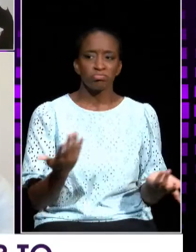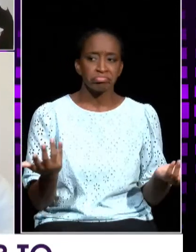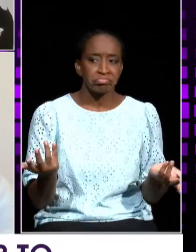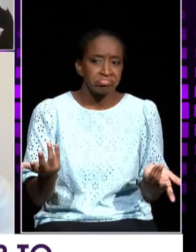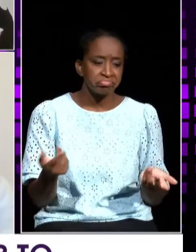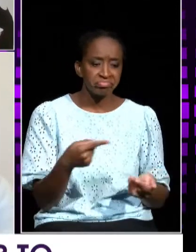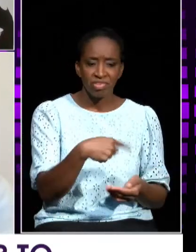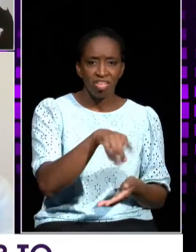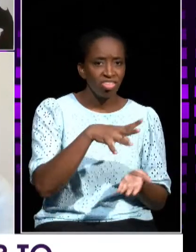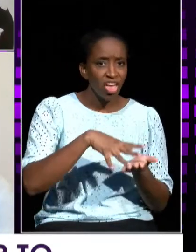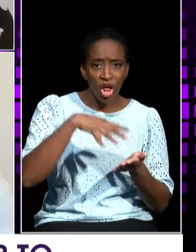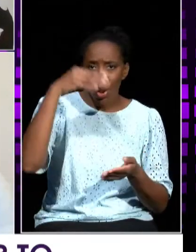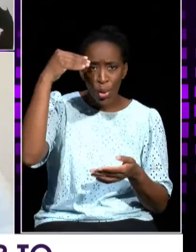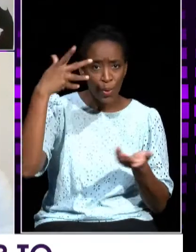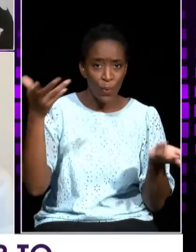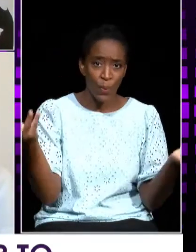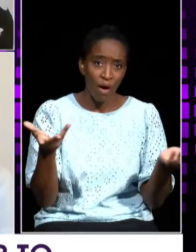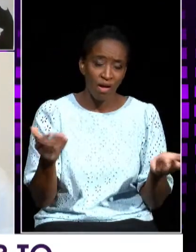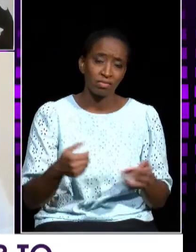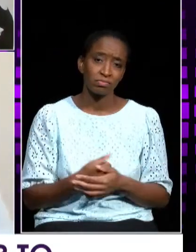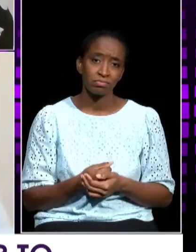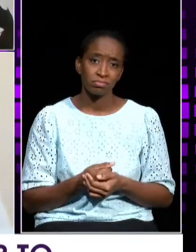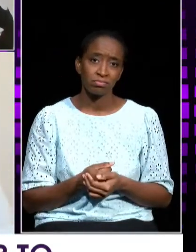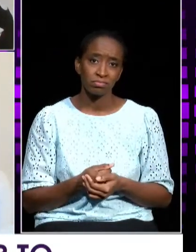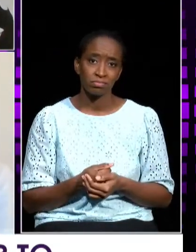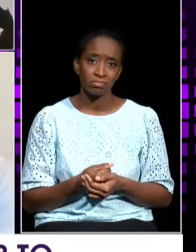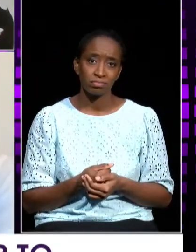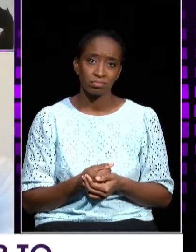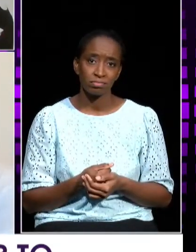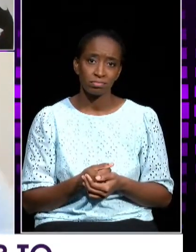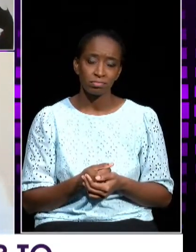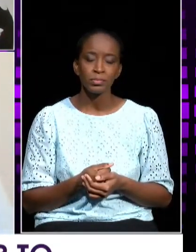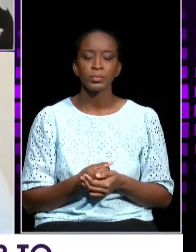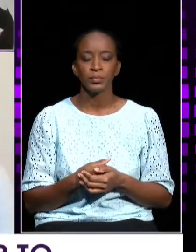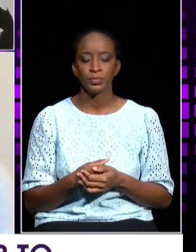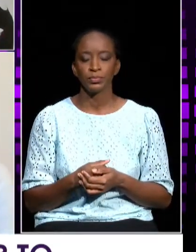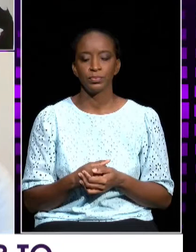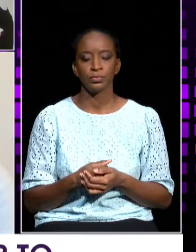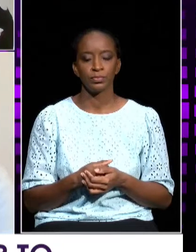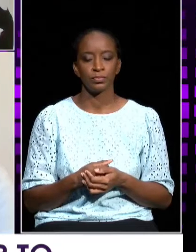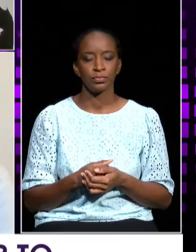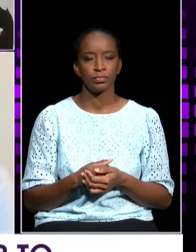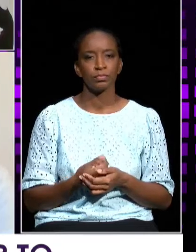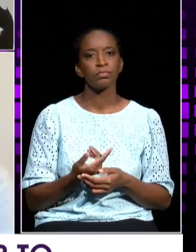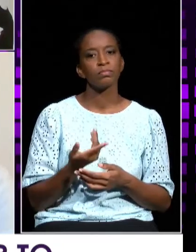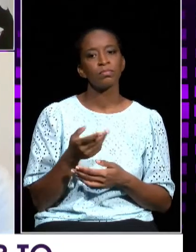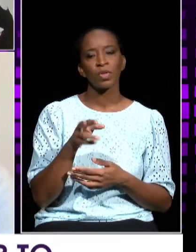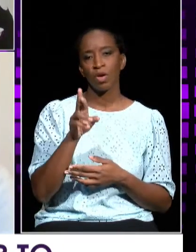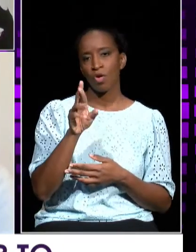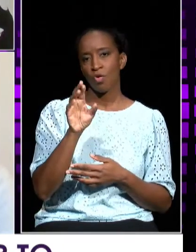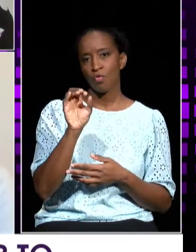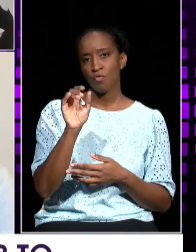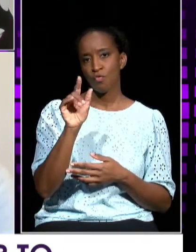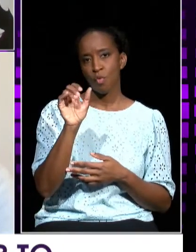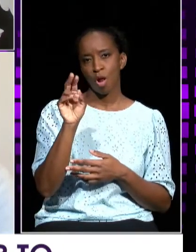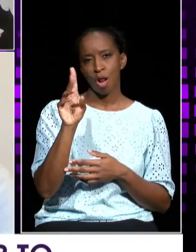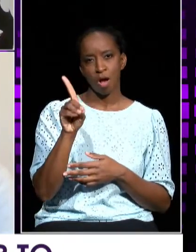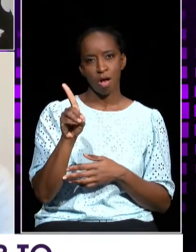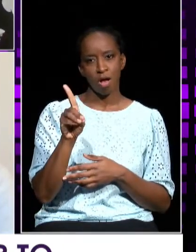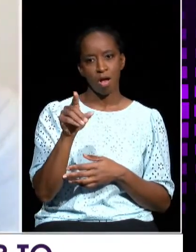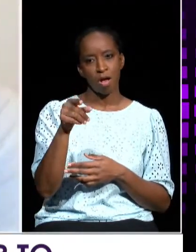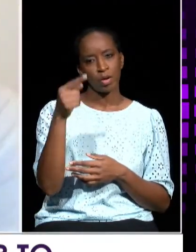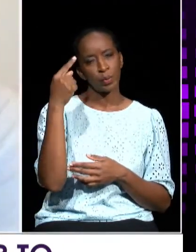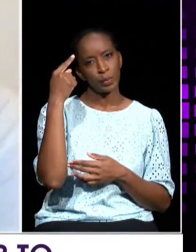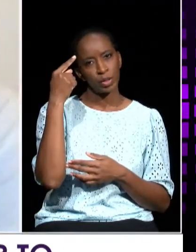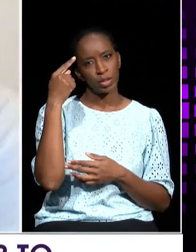seeing again in your capacity as consultant with primary schools, as a counselor. What are your thoughts around that space, corporal